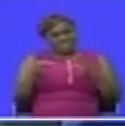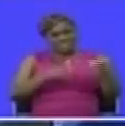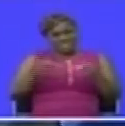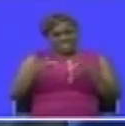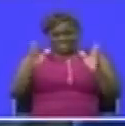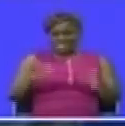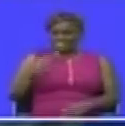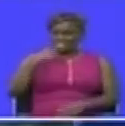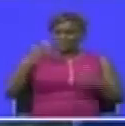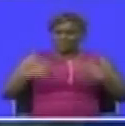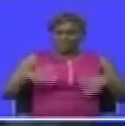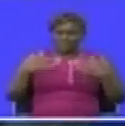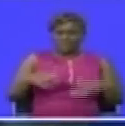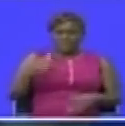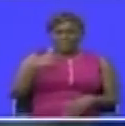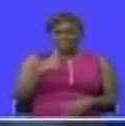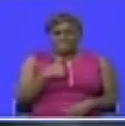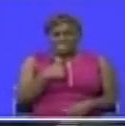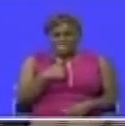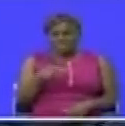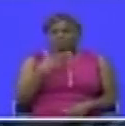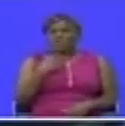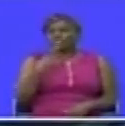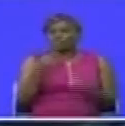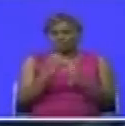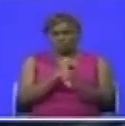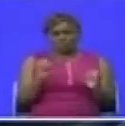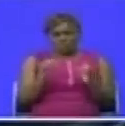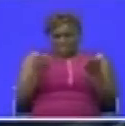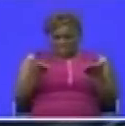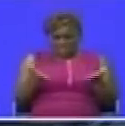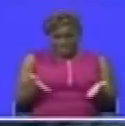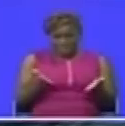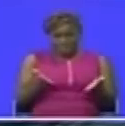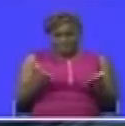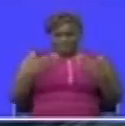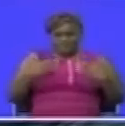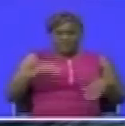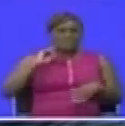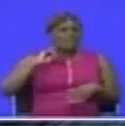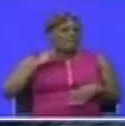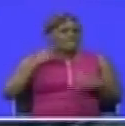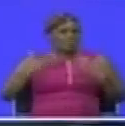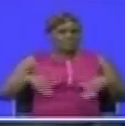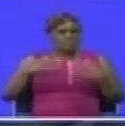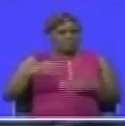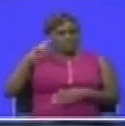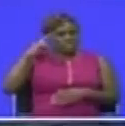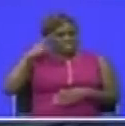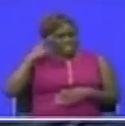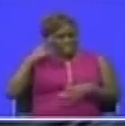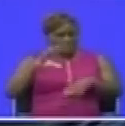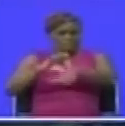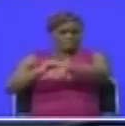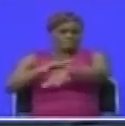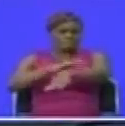Okay, I'm reading from there. Yeah. Now, most people think of a message, of a massage session,